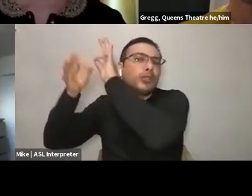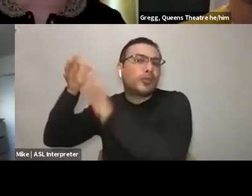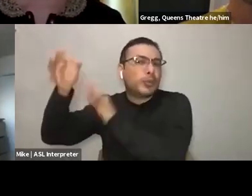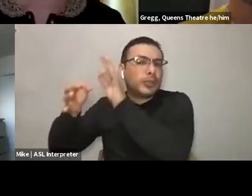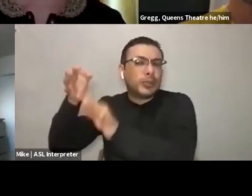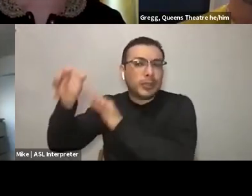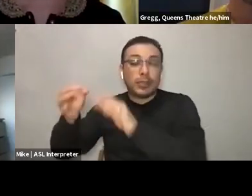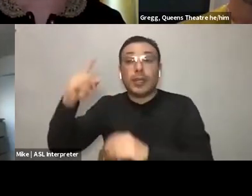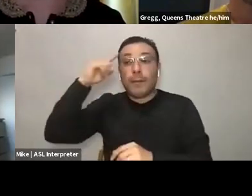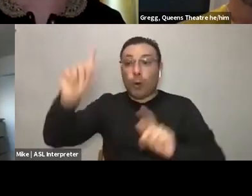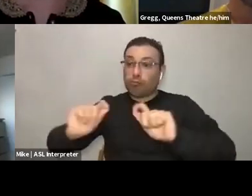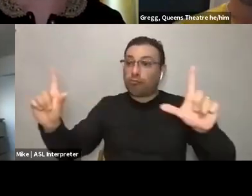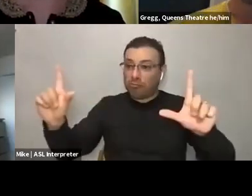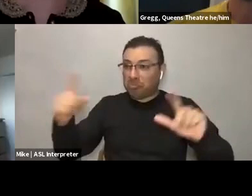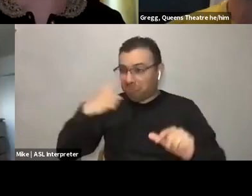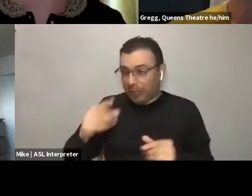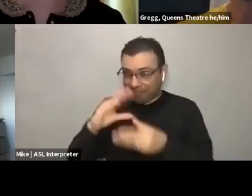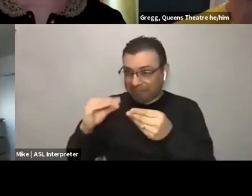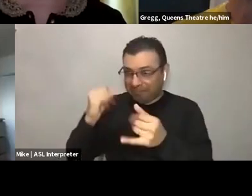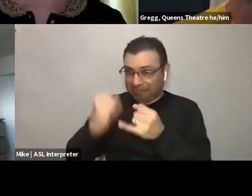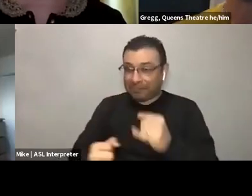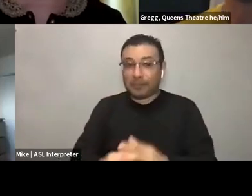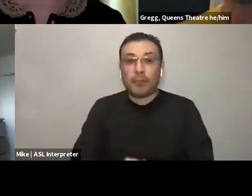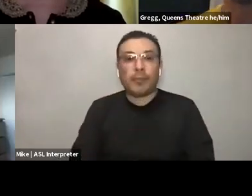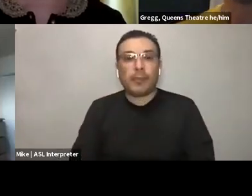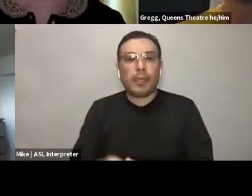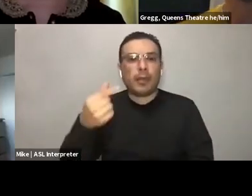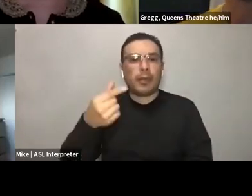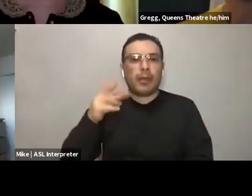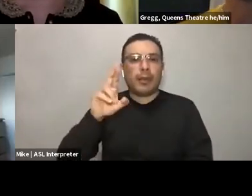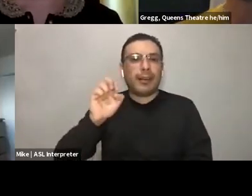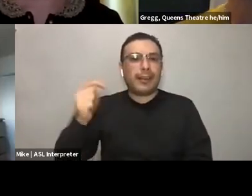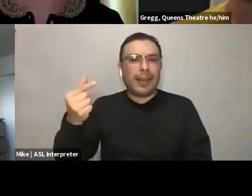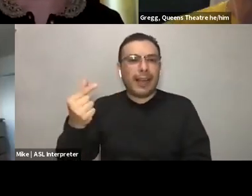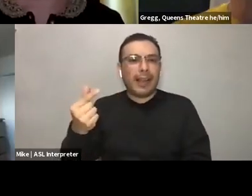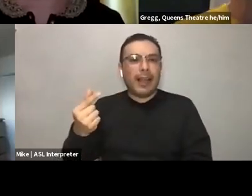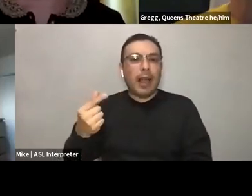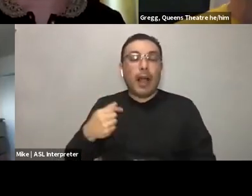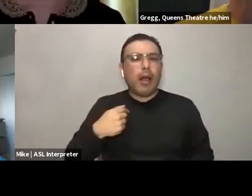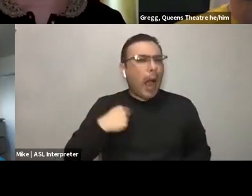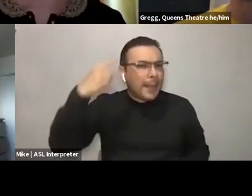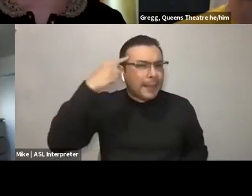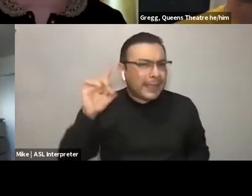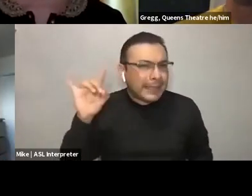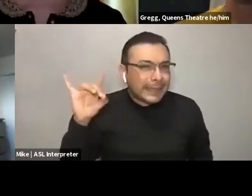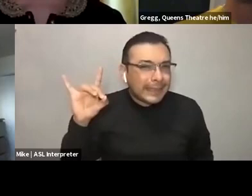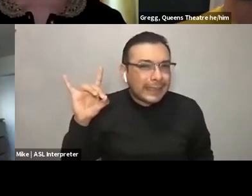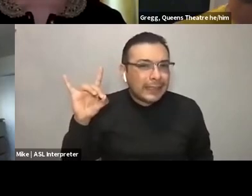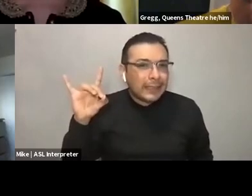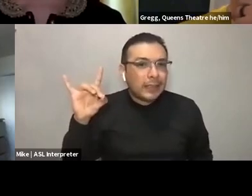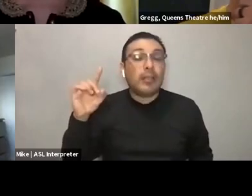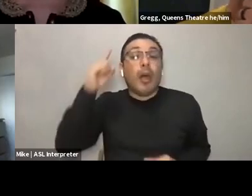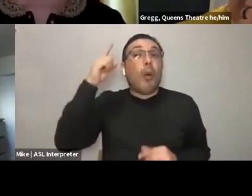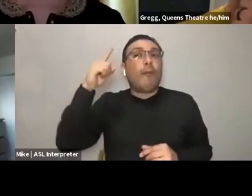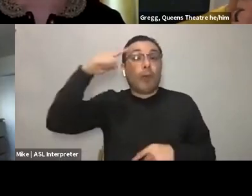mentioned it and I think it's kind of cool. Oh, believe I did. I, uh, sorry, that's all right. I did for the, for the training program. Anyway,